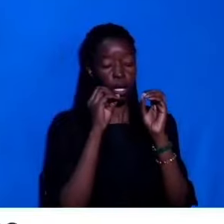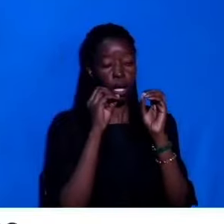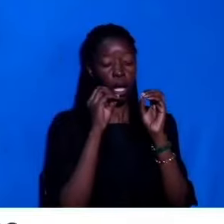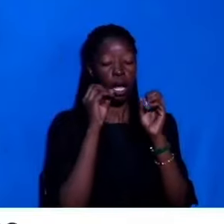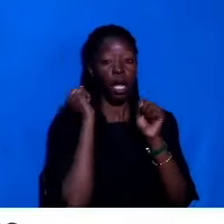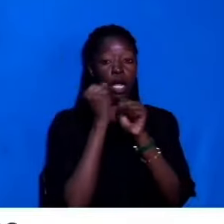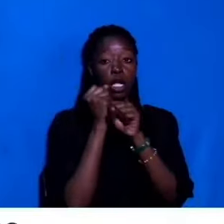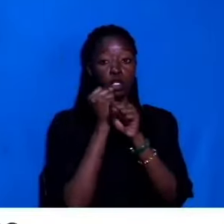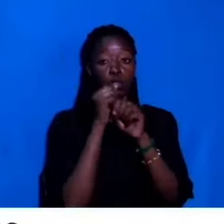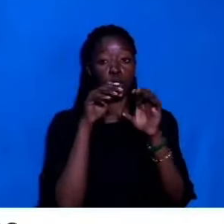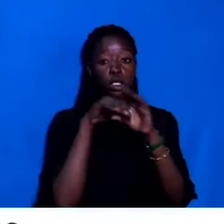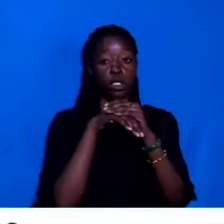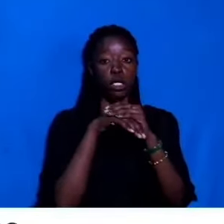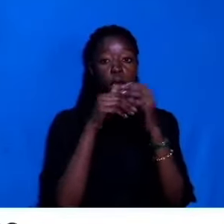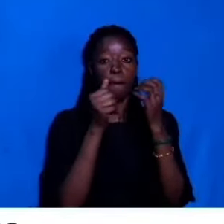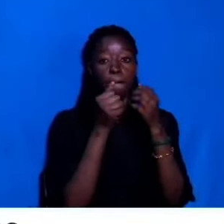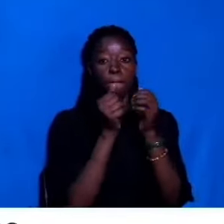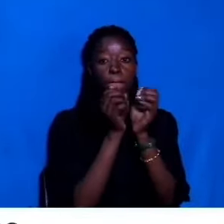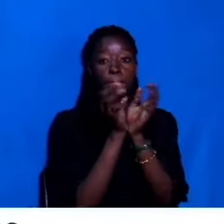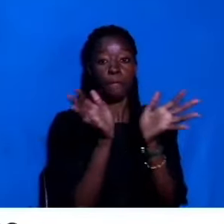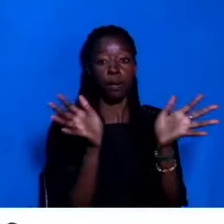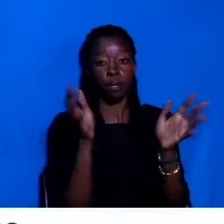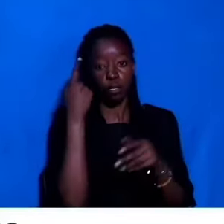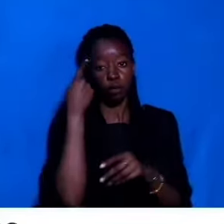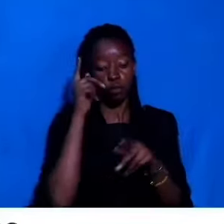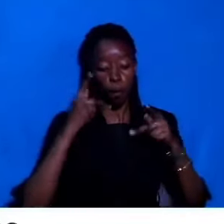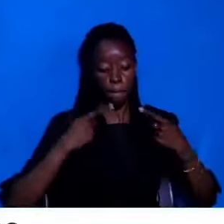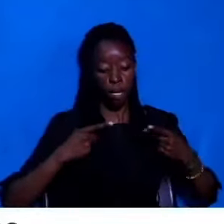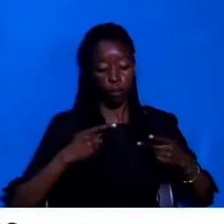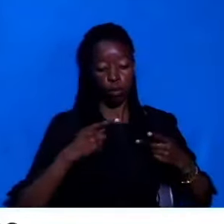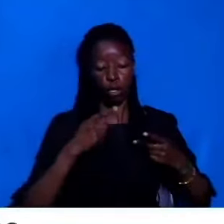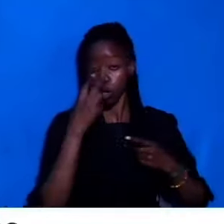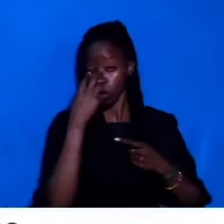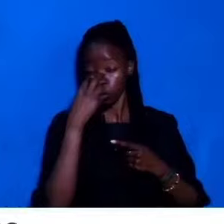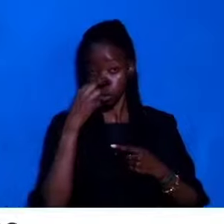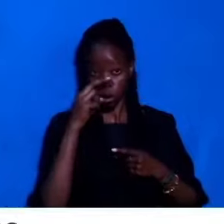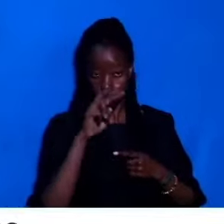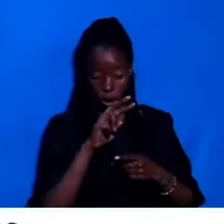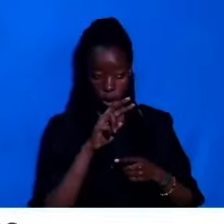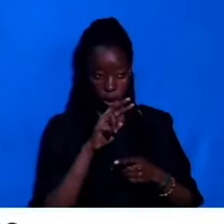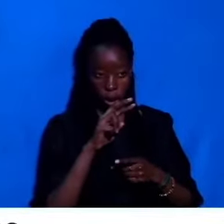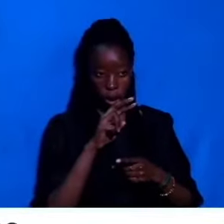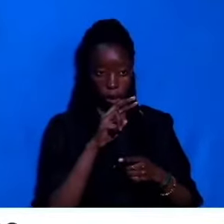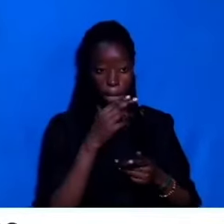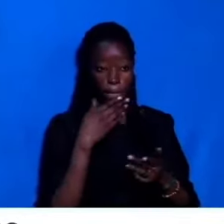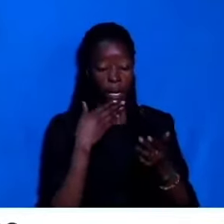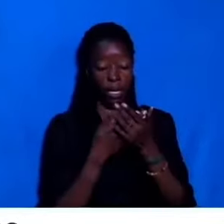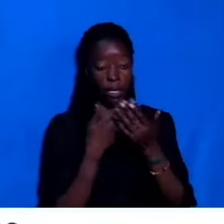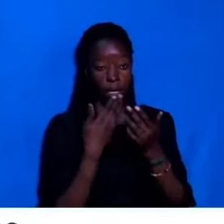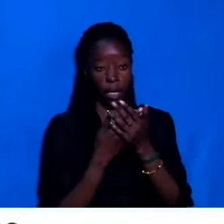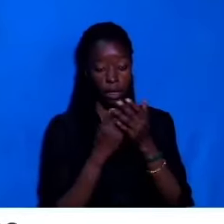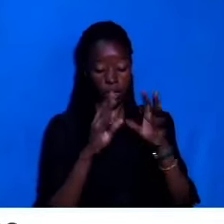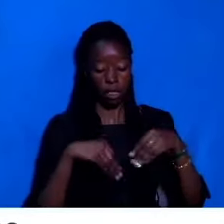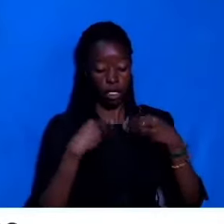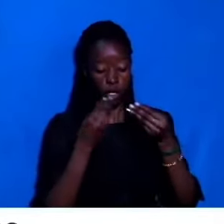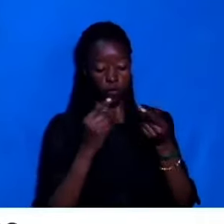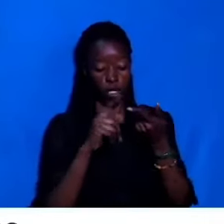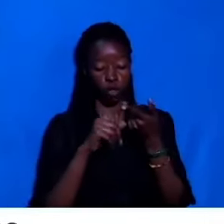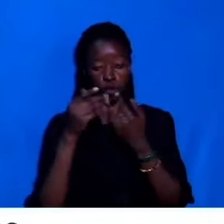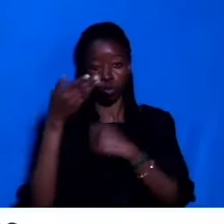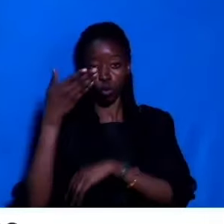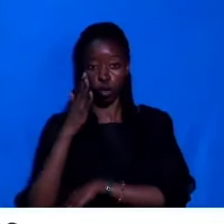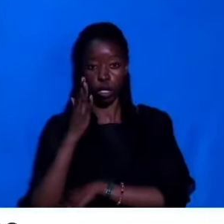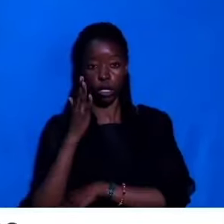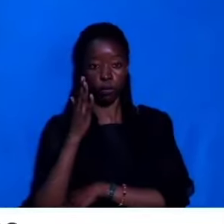that the rest of the people can see my appreciation to God. The psalmist here decides that he would offer to God, to his